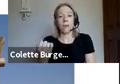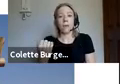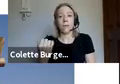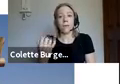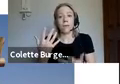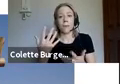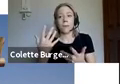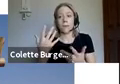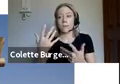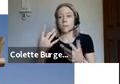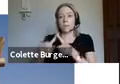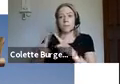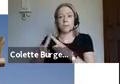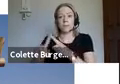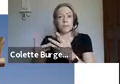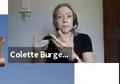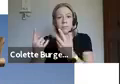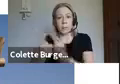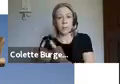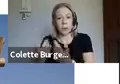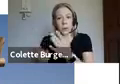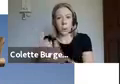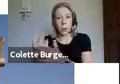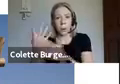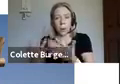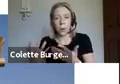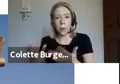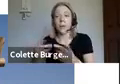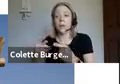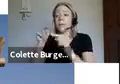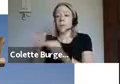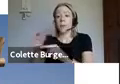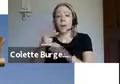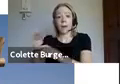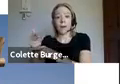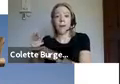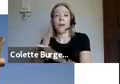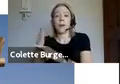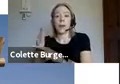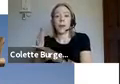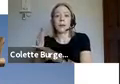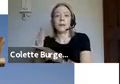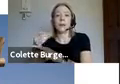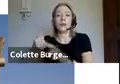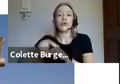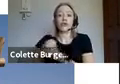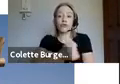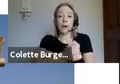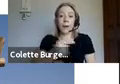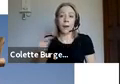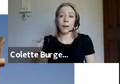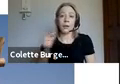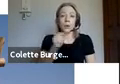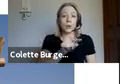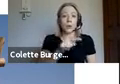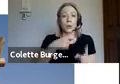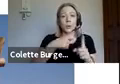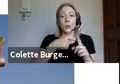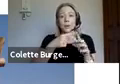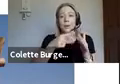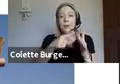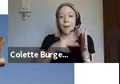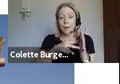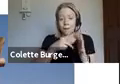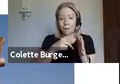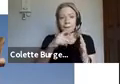separatist fighting going on at the moment. And then we moved from the east by train to Kiev